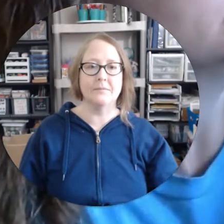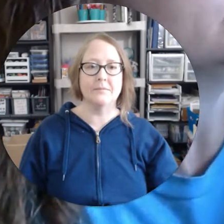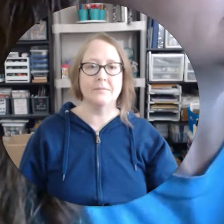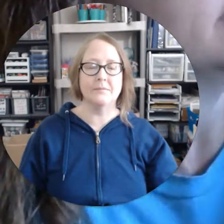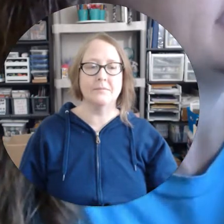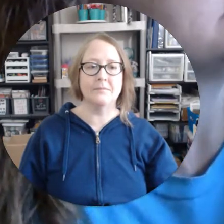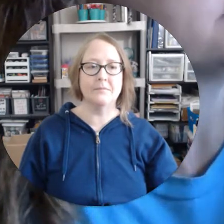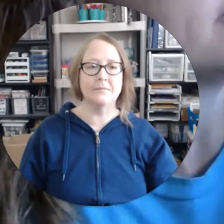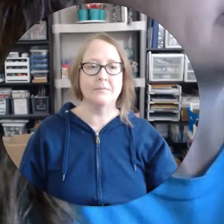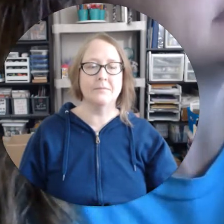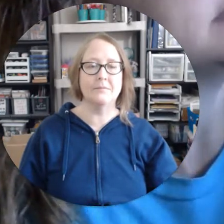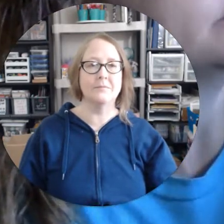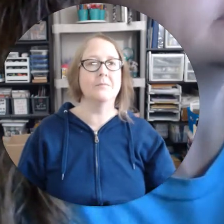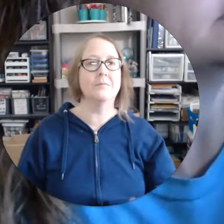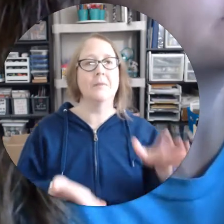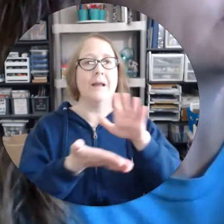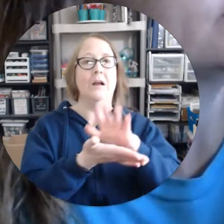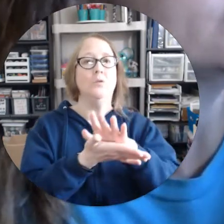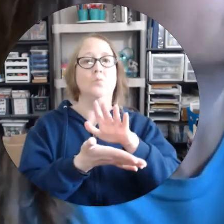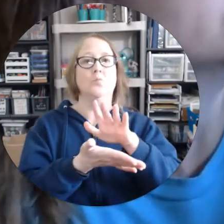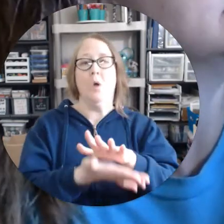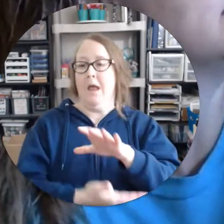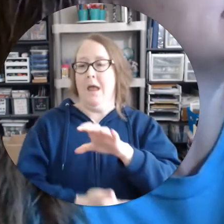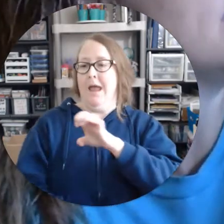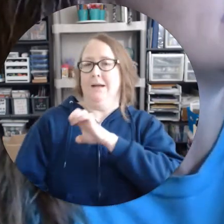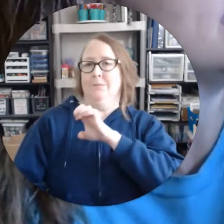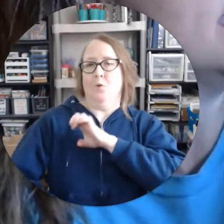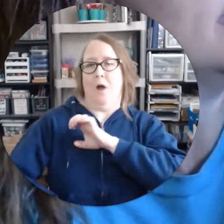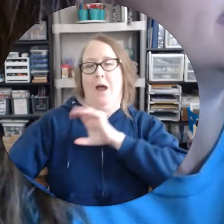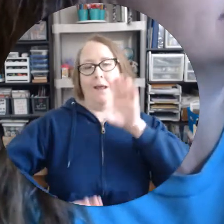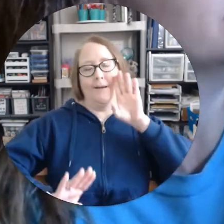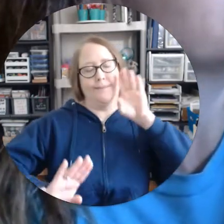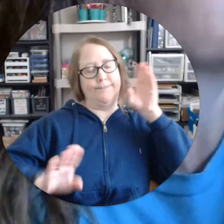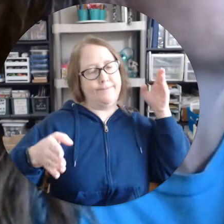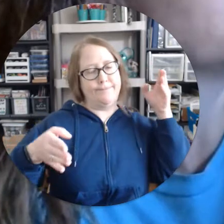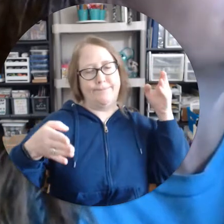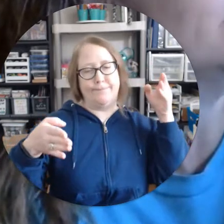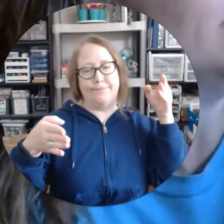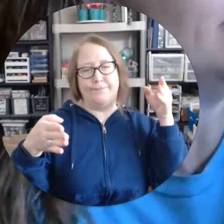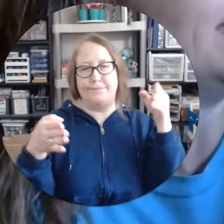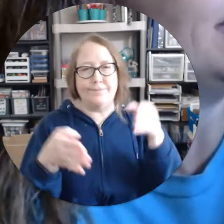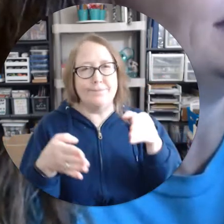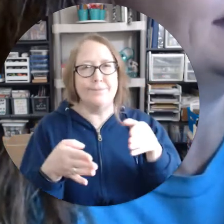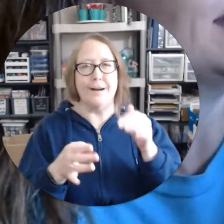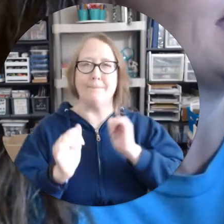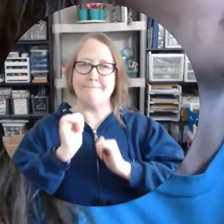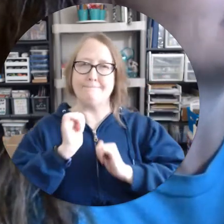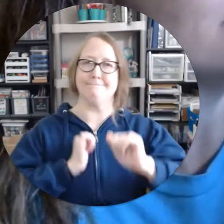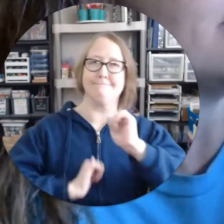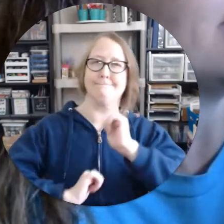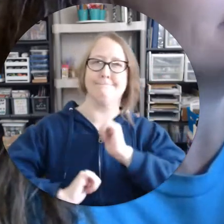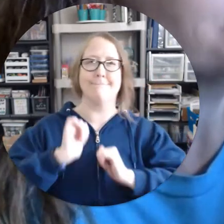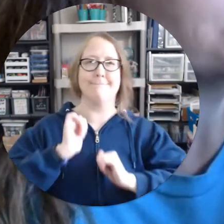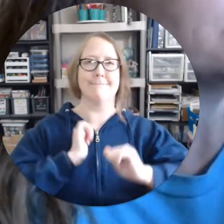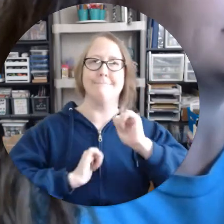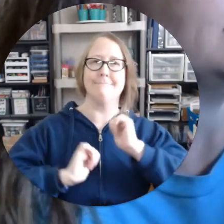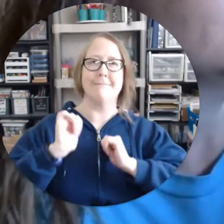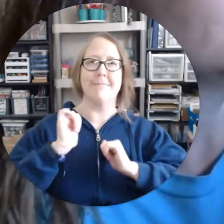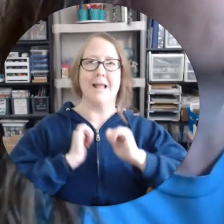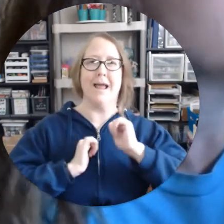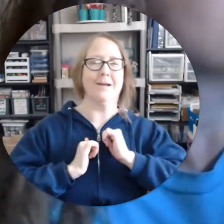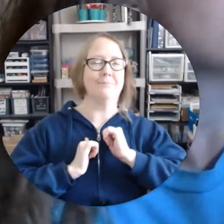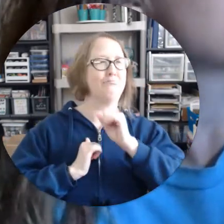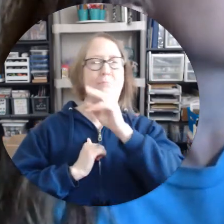At school, Esperanza was more focused on the play than on math or